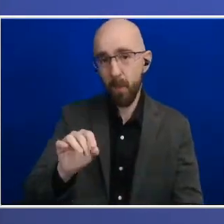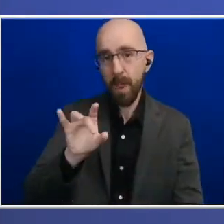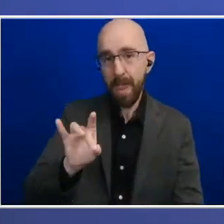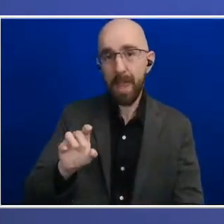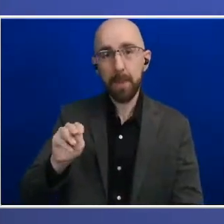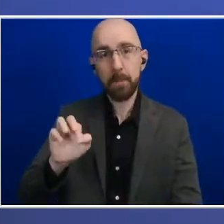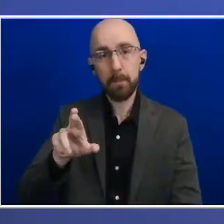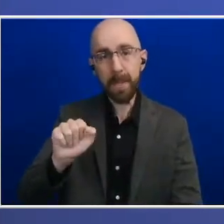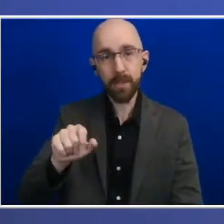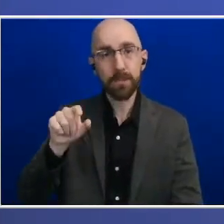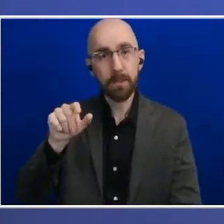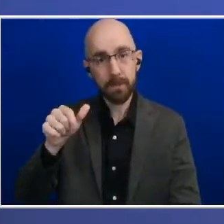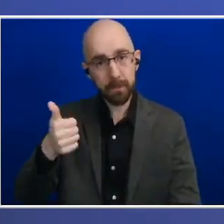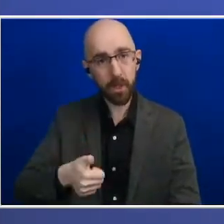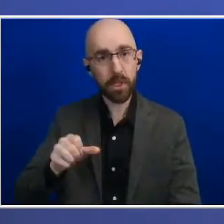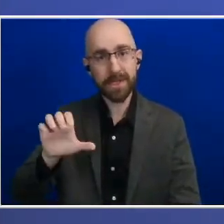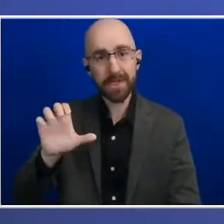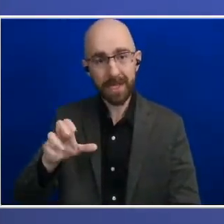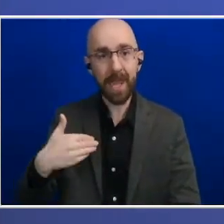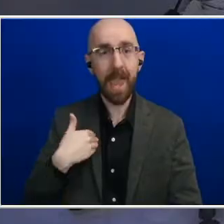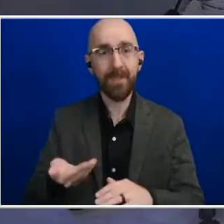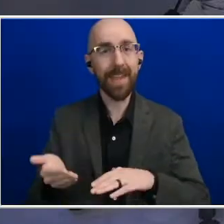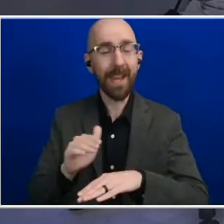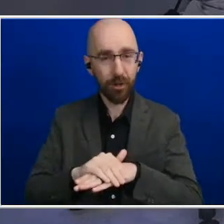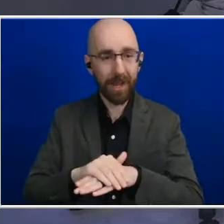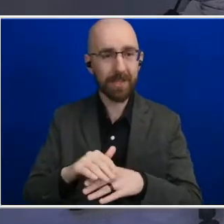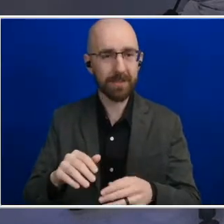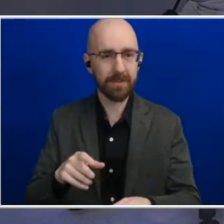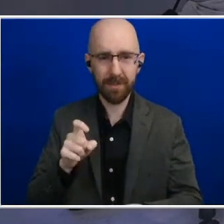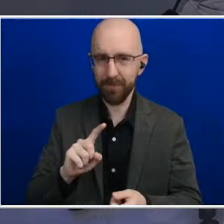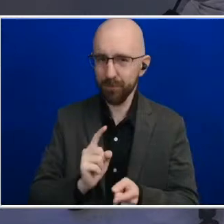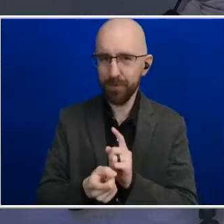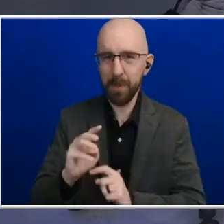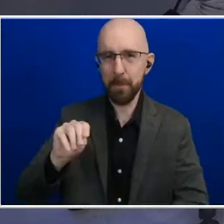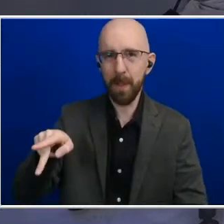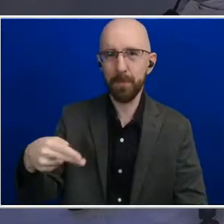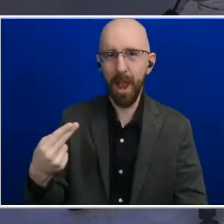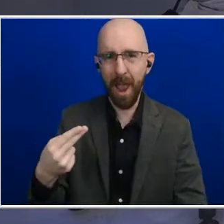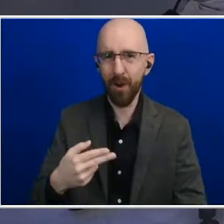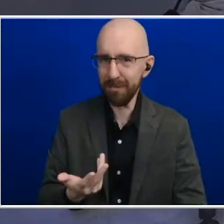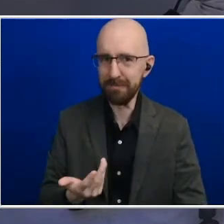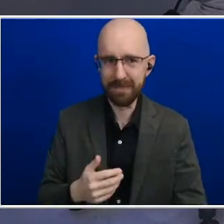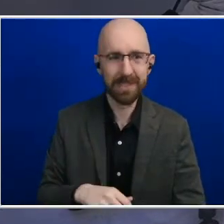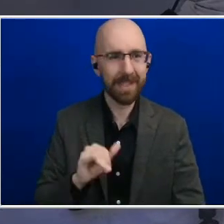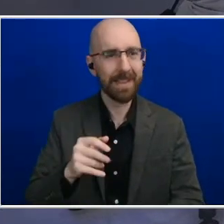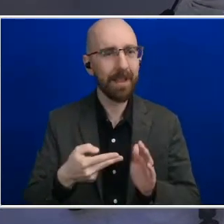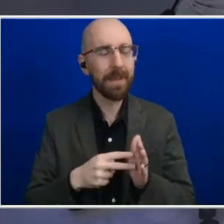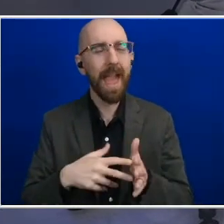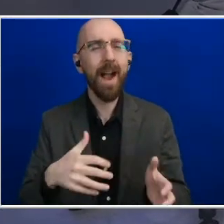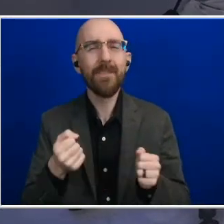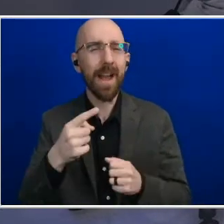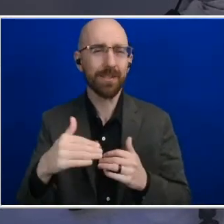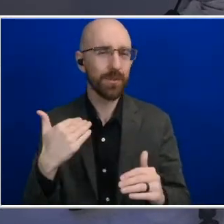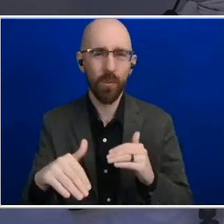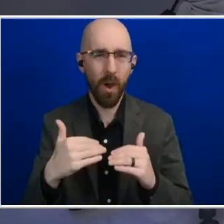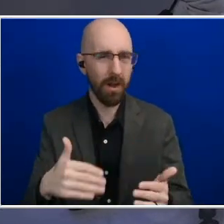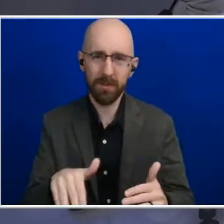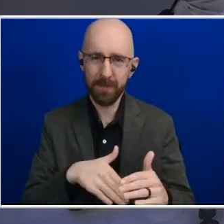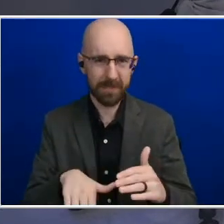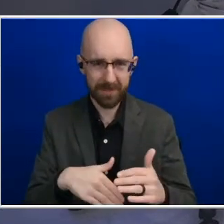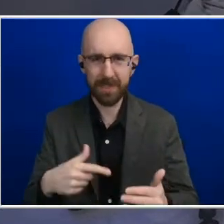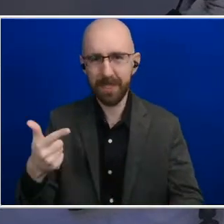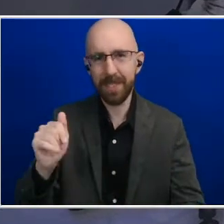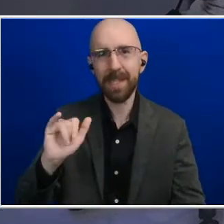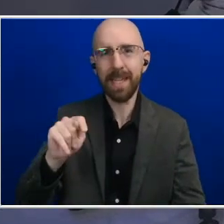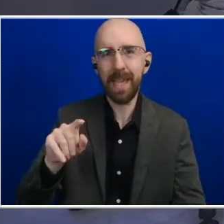have an increased mortality. You translate that into miles per hour here. Oh gosh. And that means how fast you walk. Yeah, that's right. Gait speed, how fast you walk. Yeah.